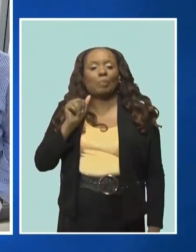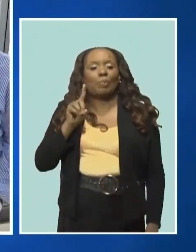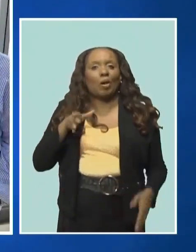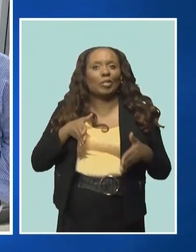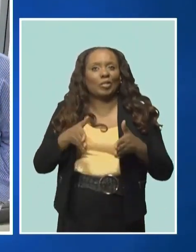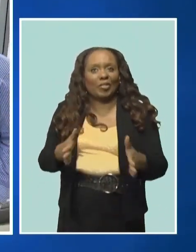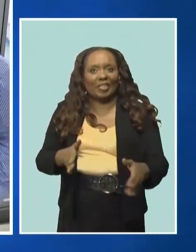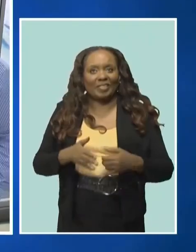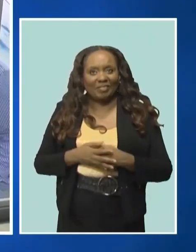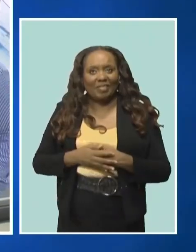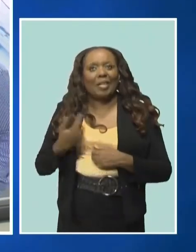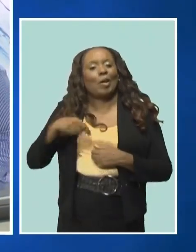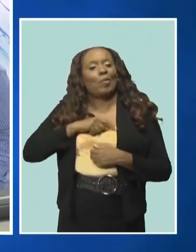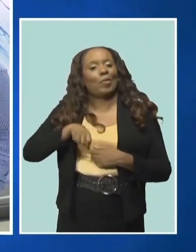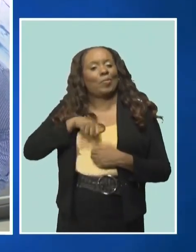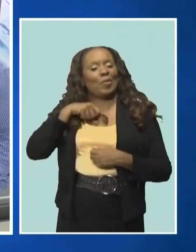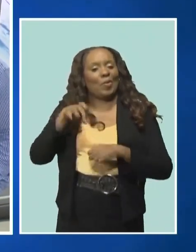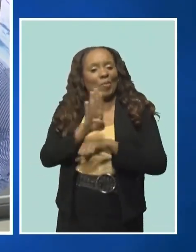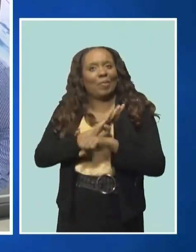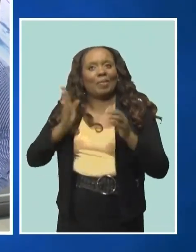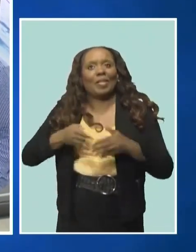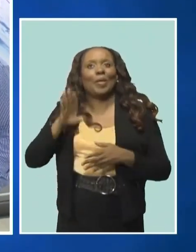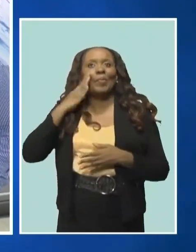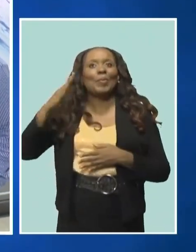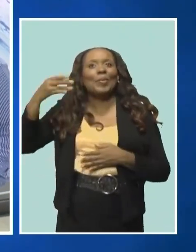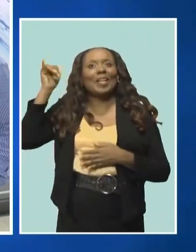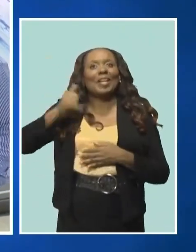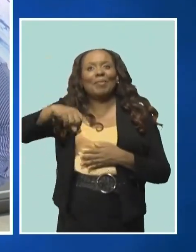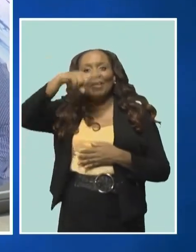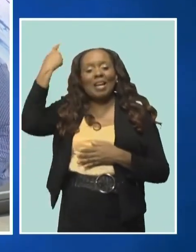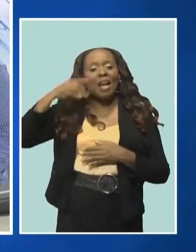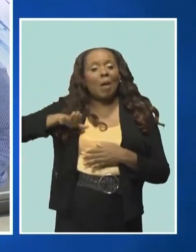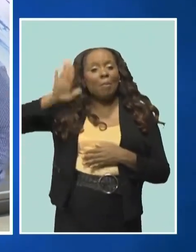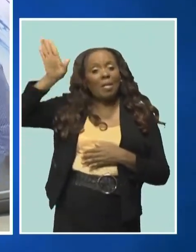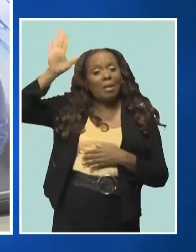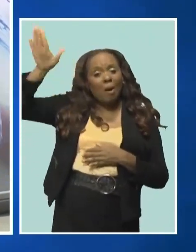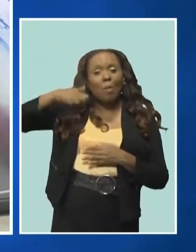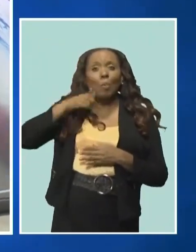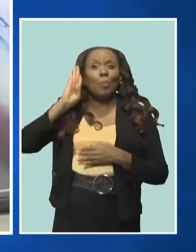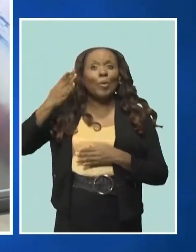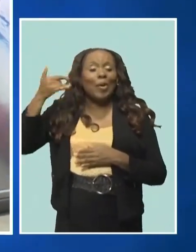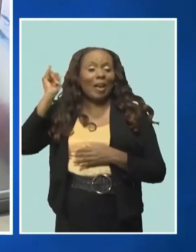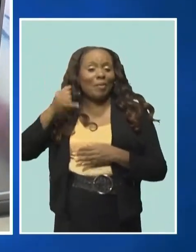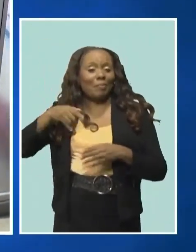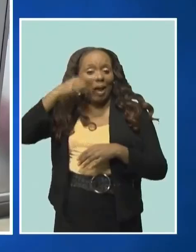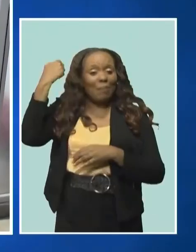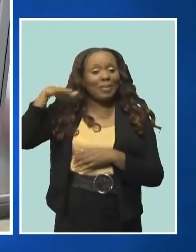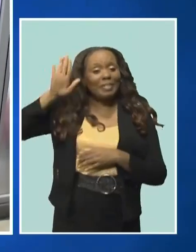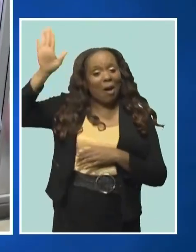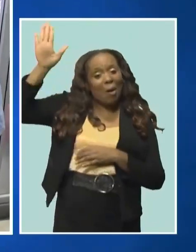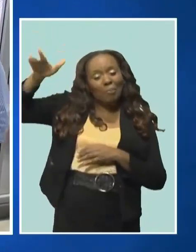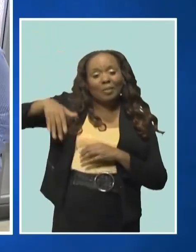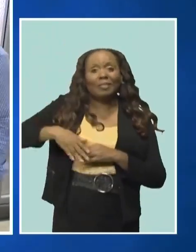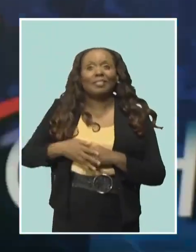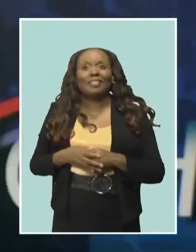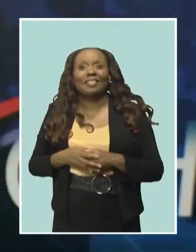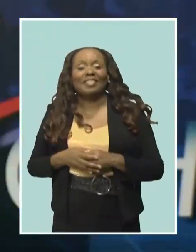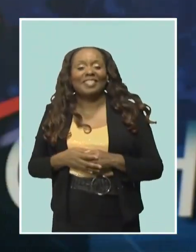We are proud to be Barbadians. Blue, yellow and black, put it up. Blue, yellow and black, put it